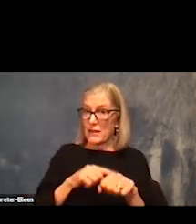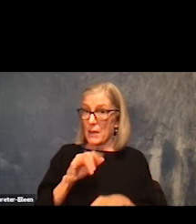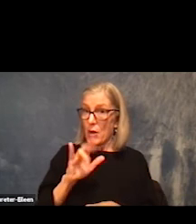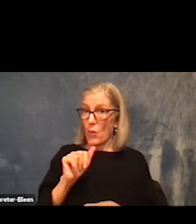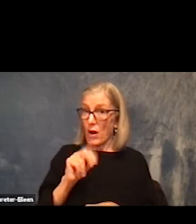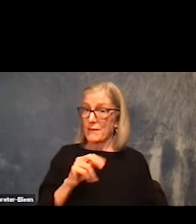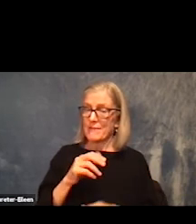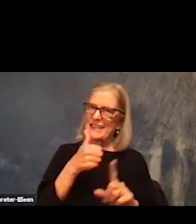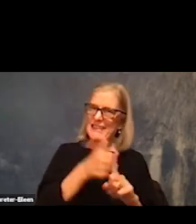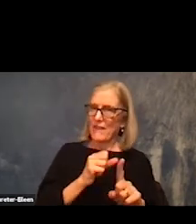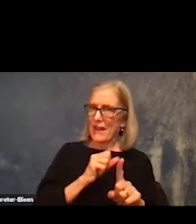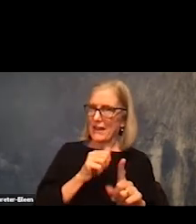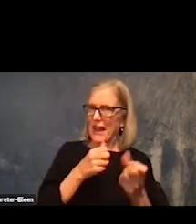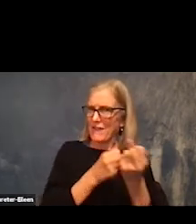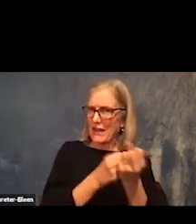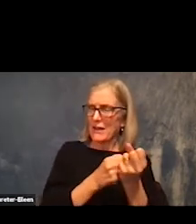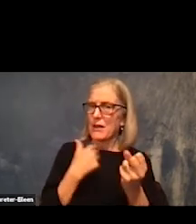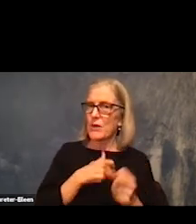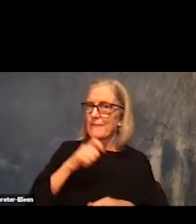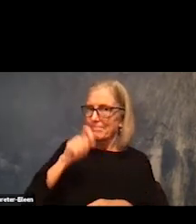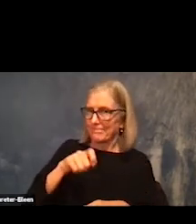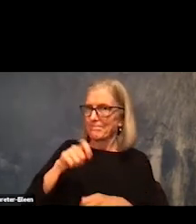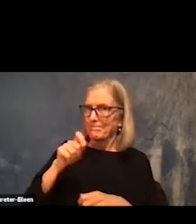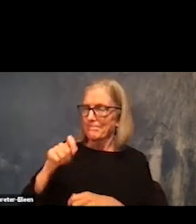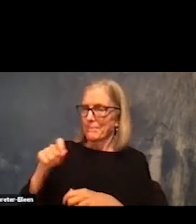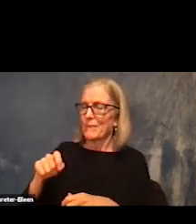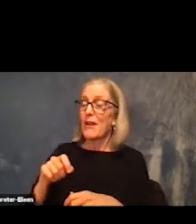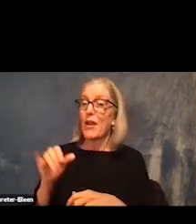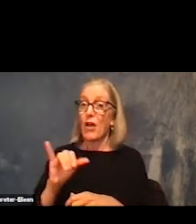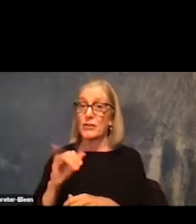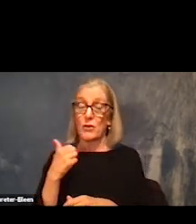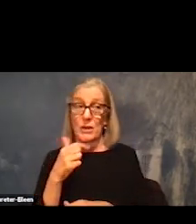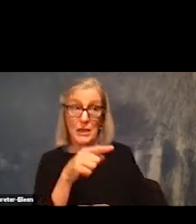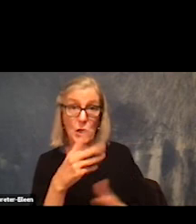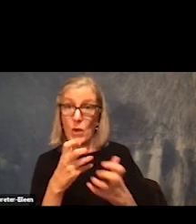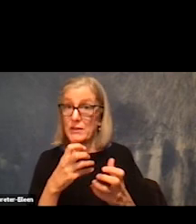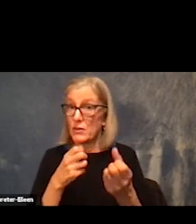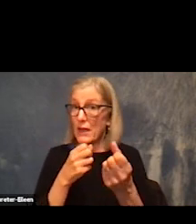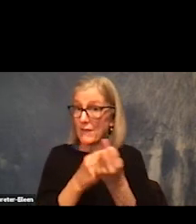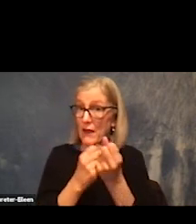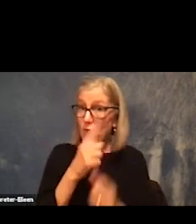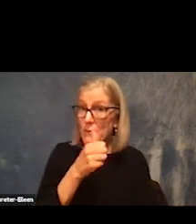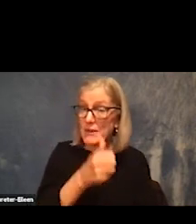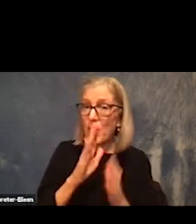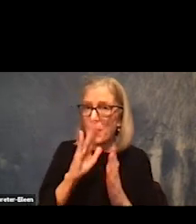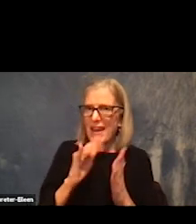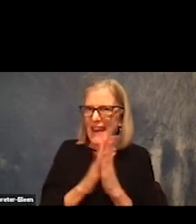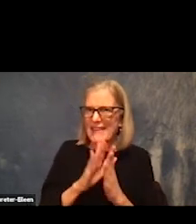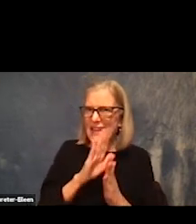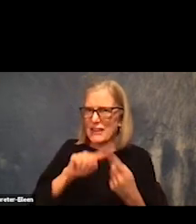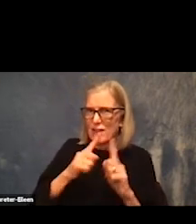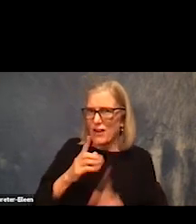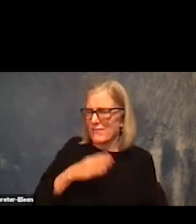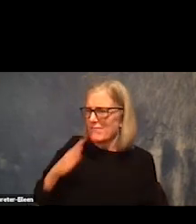himself. They also learned that he suggested advocating for himself by asking a friend. His family was on board, and when Juan came